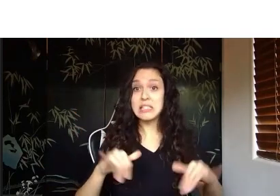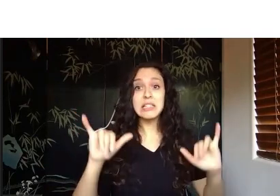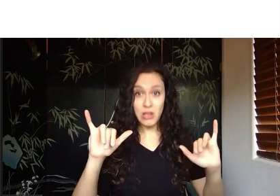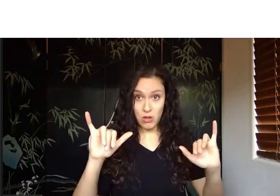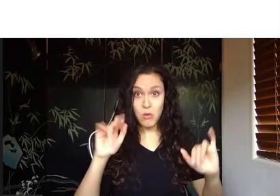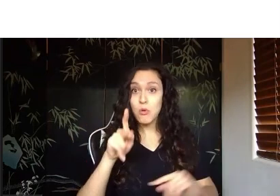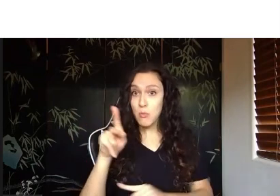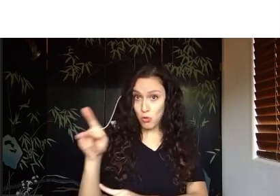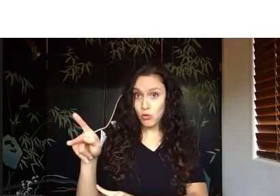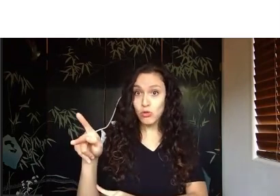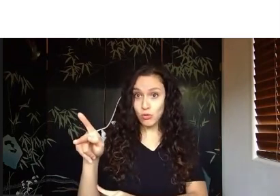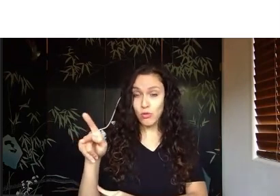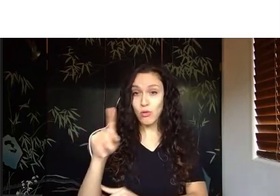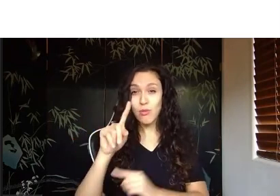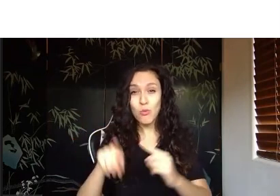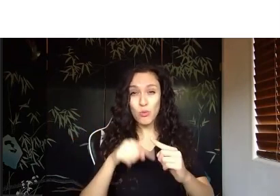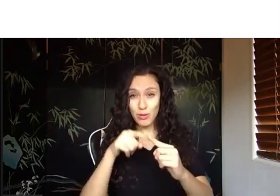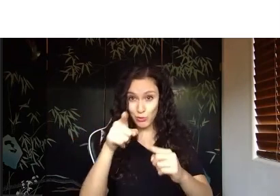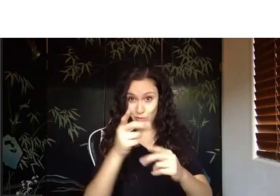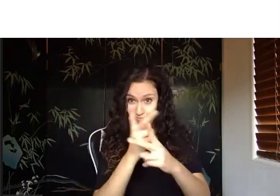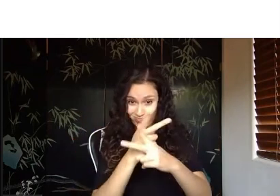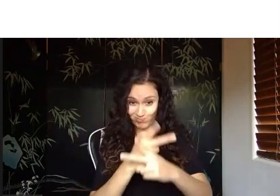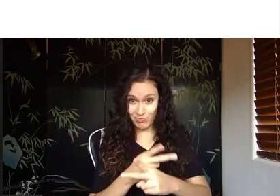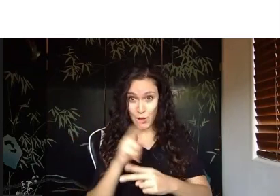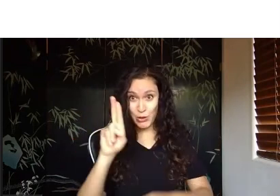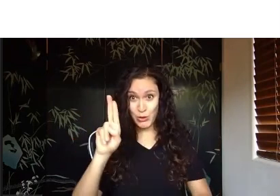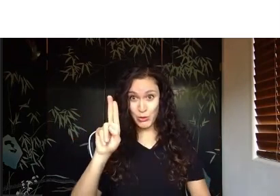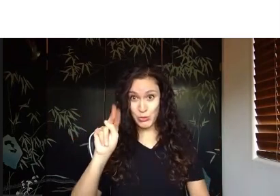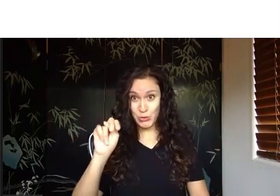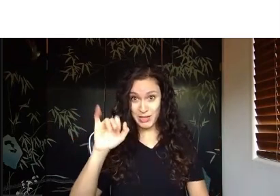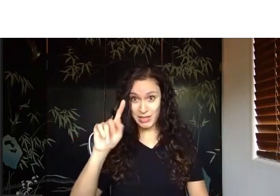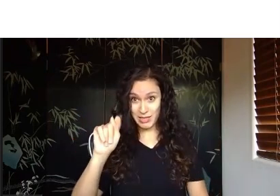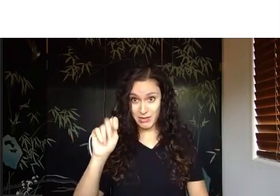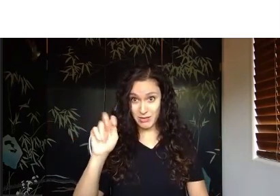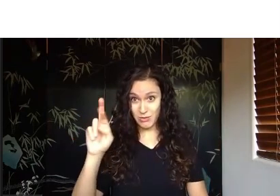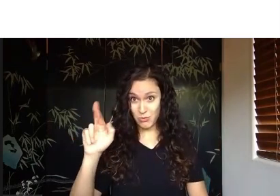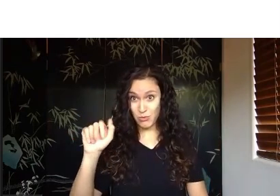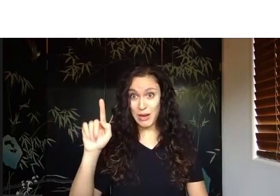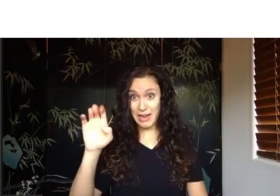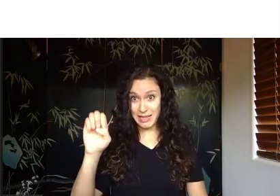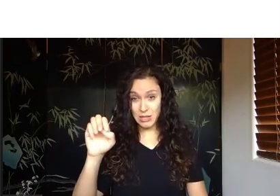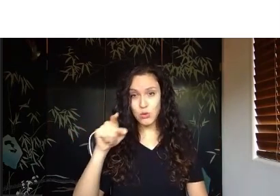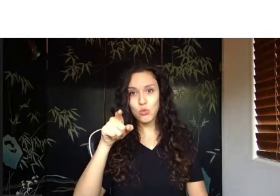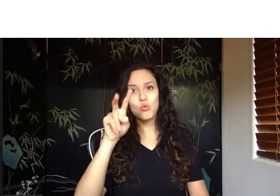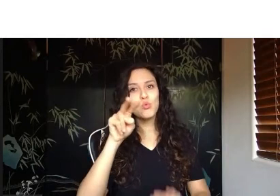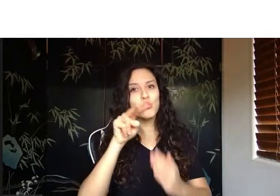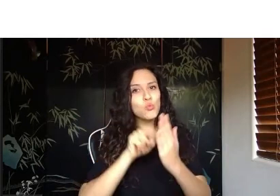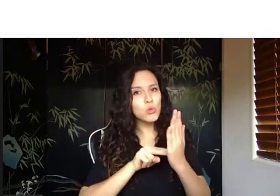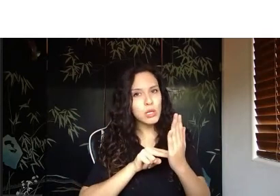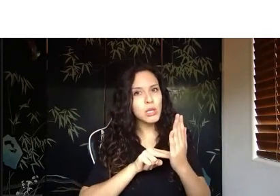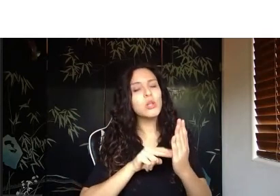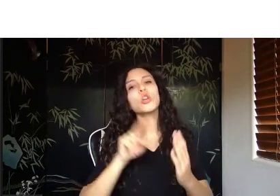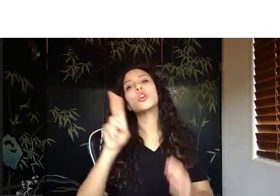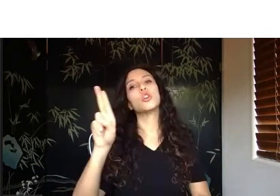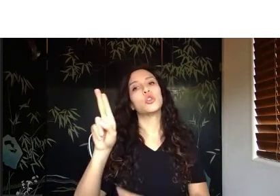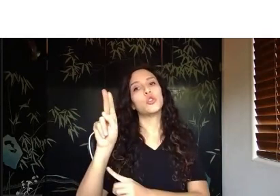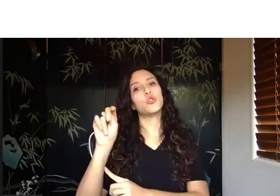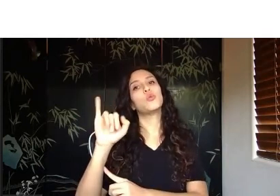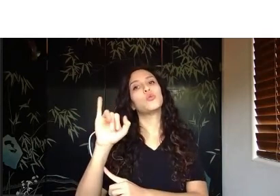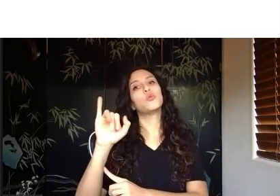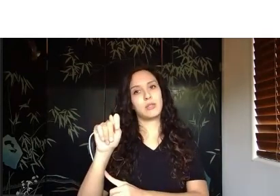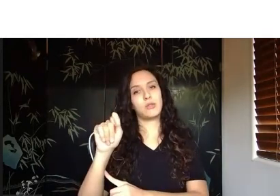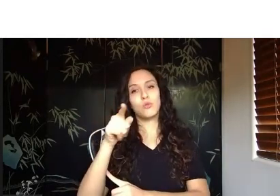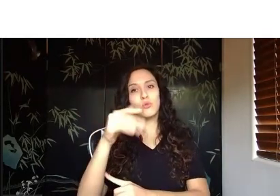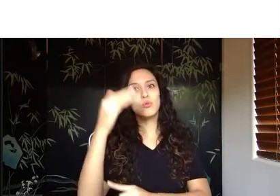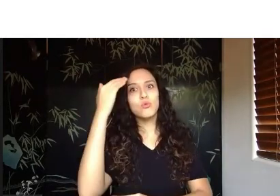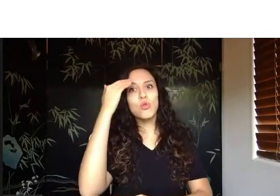It's still okay. So when we're finding unit rates, we need to make sure we are